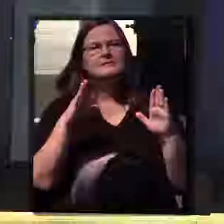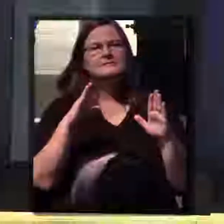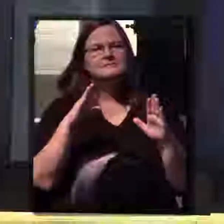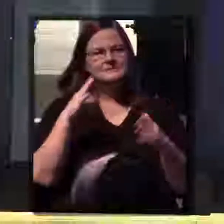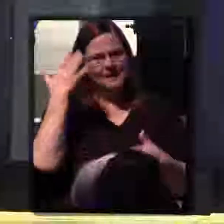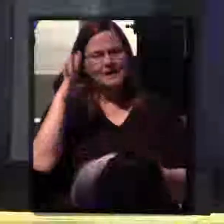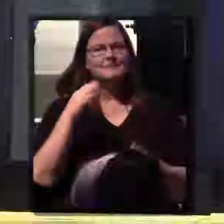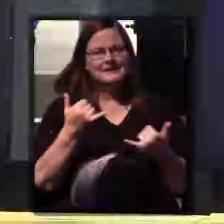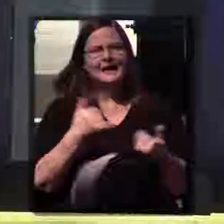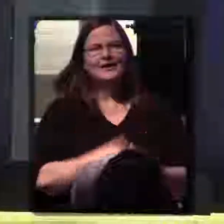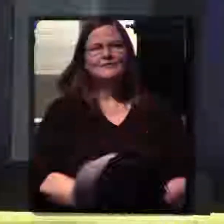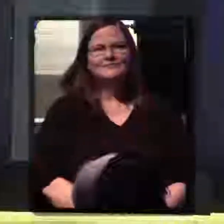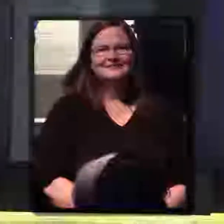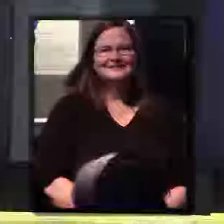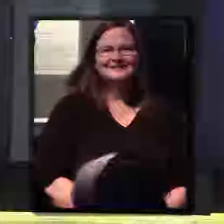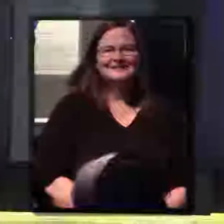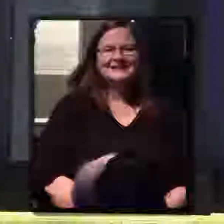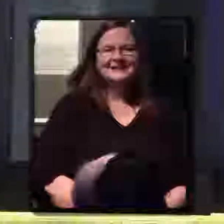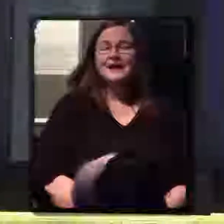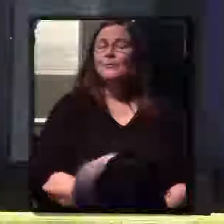I was going to give up snark, but now.